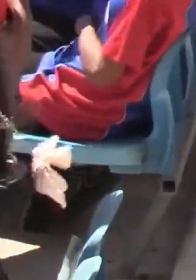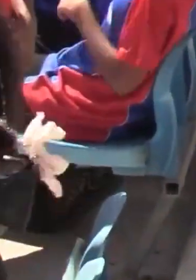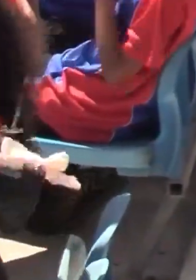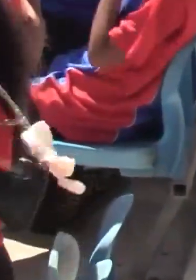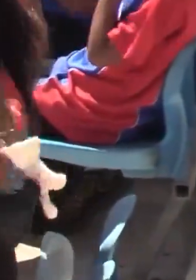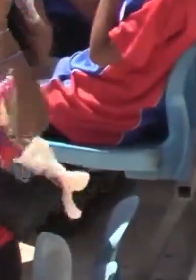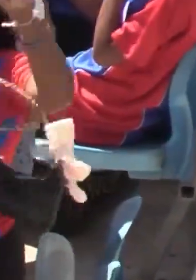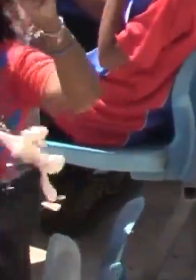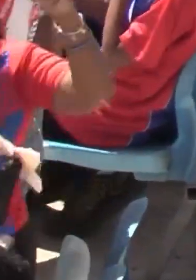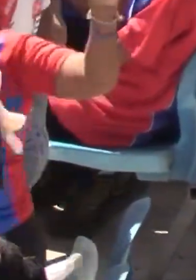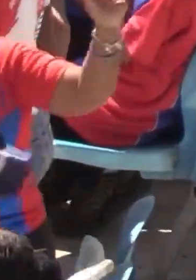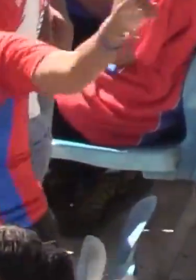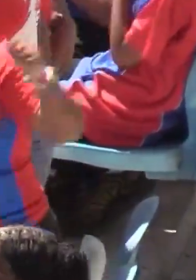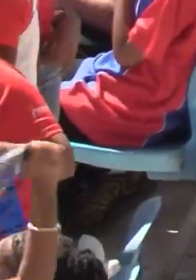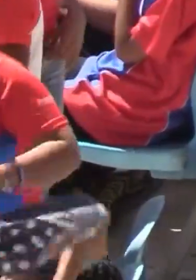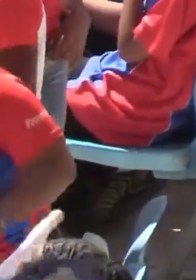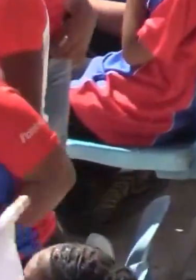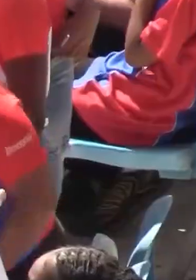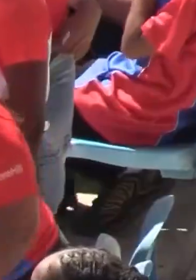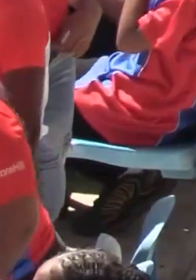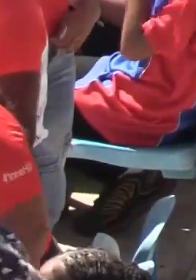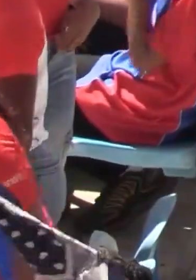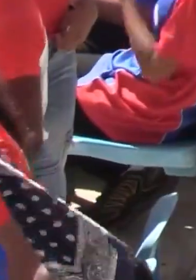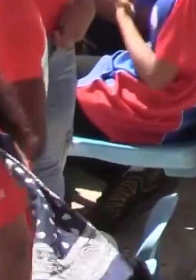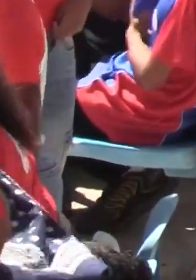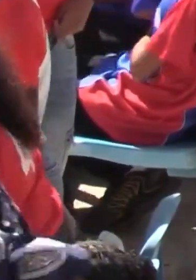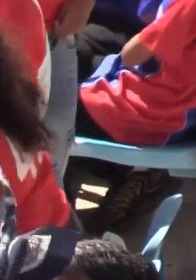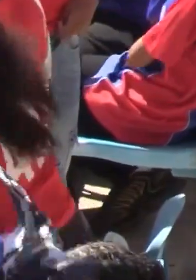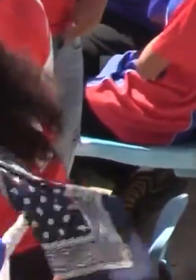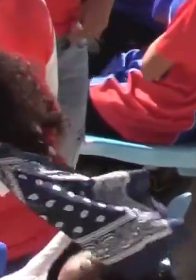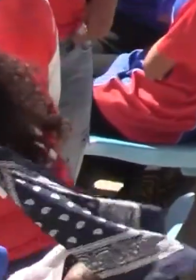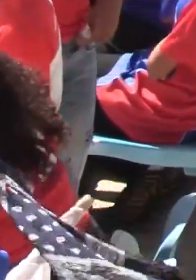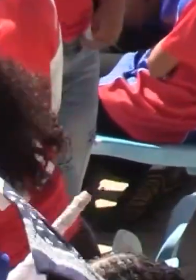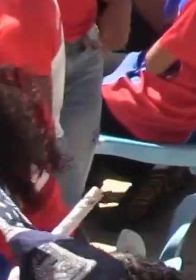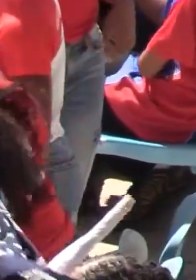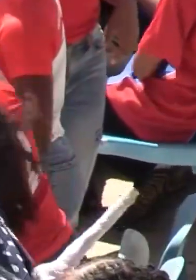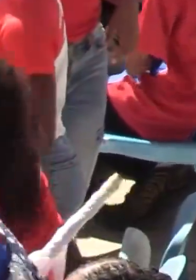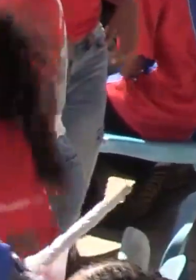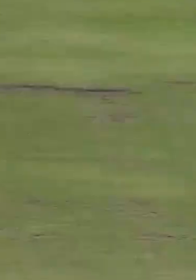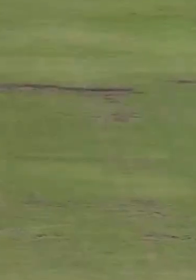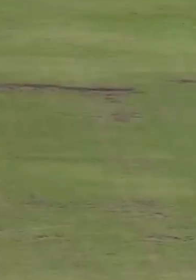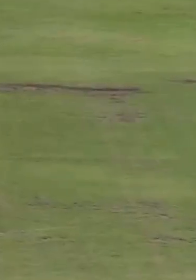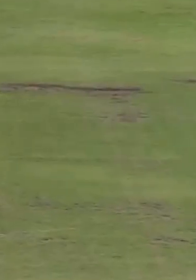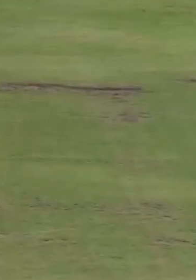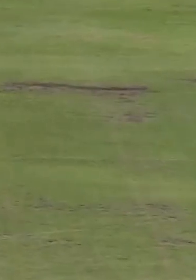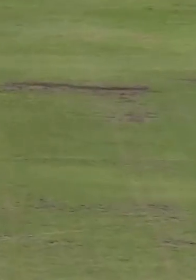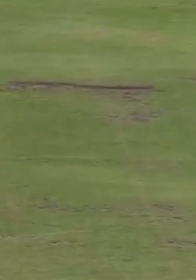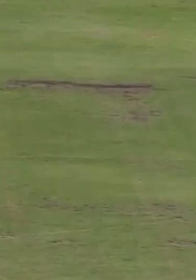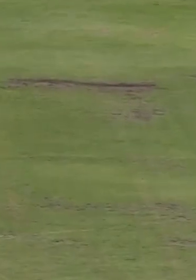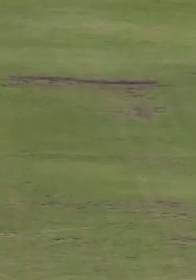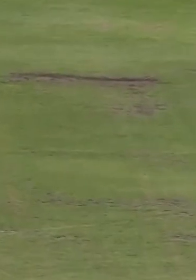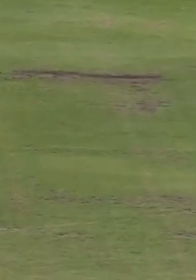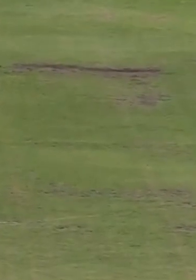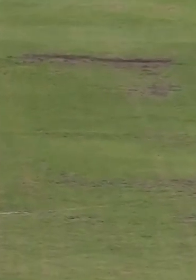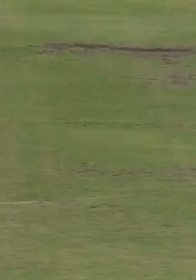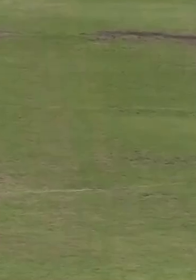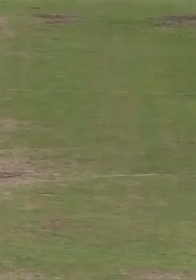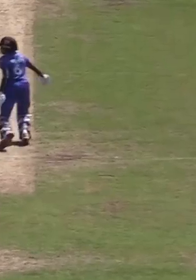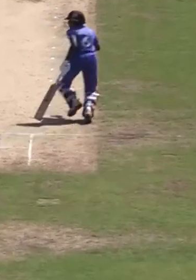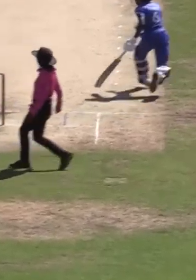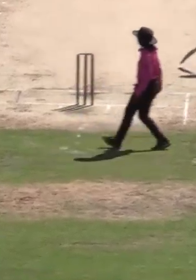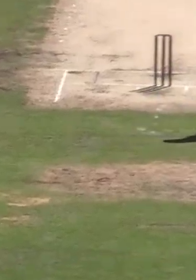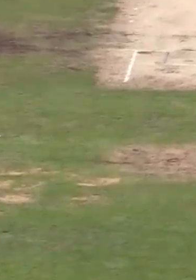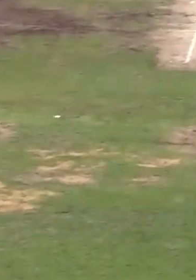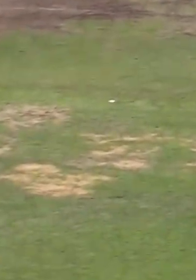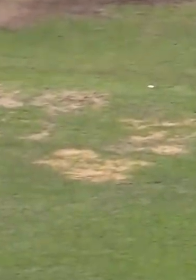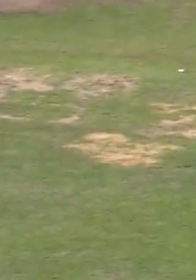again. Party-like atmosphere. Gittins is out for 22. Malik Amy was the next batter in, and he